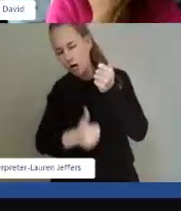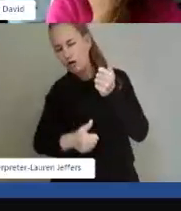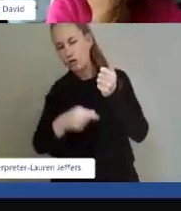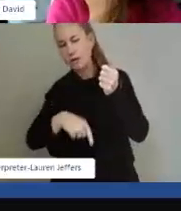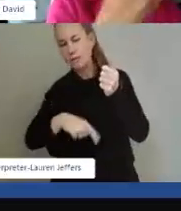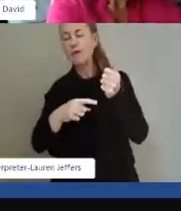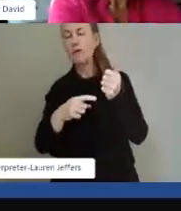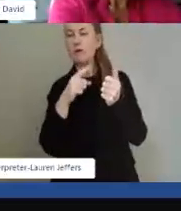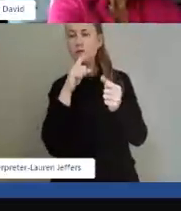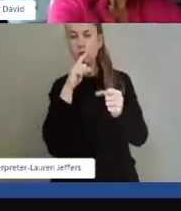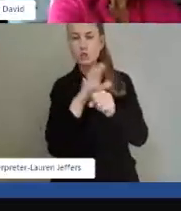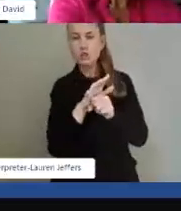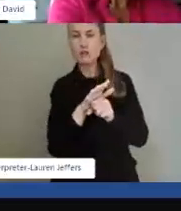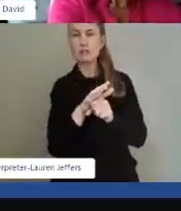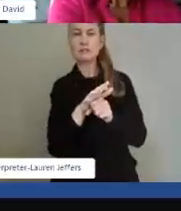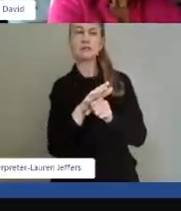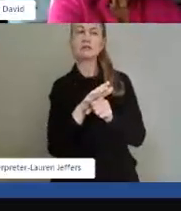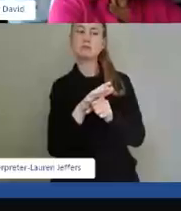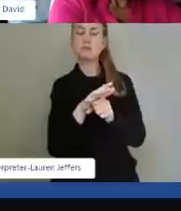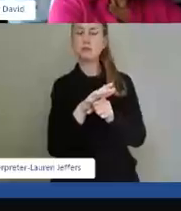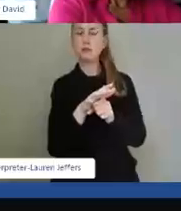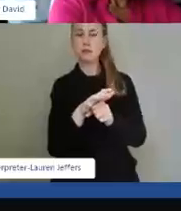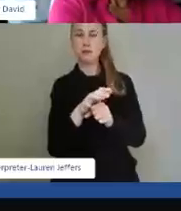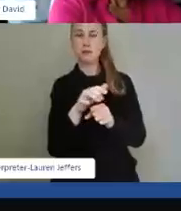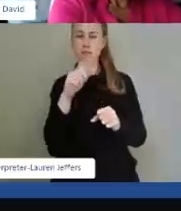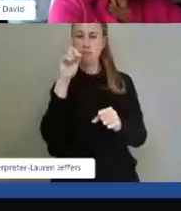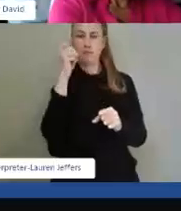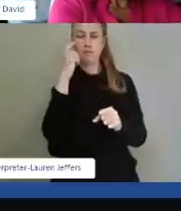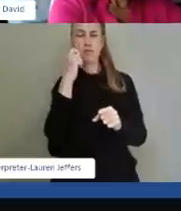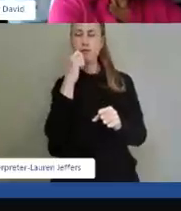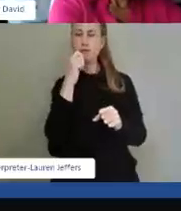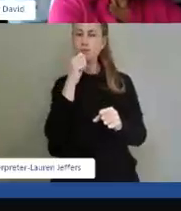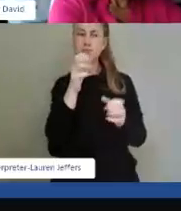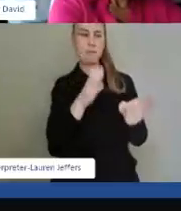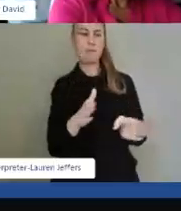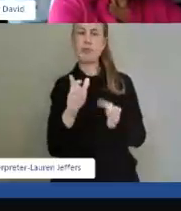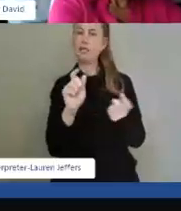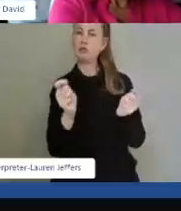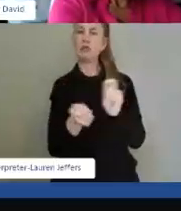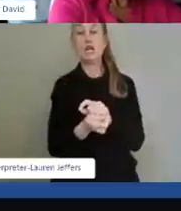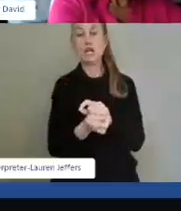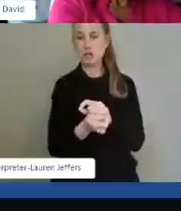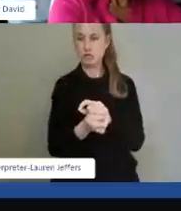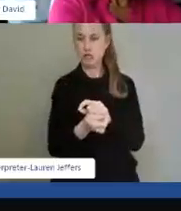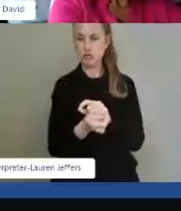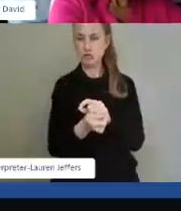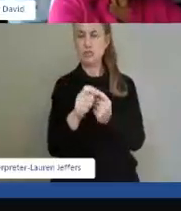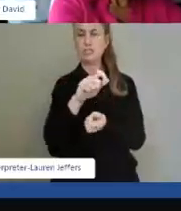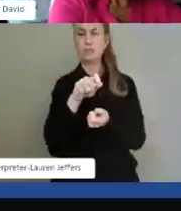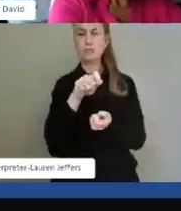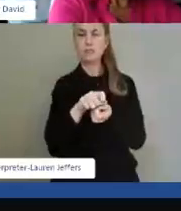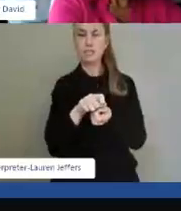some assurances that our government is not going to change the specifications